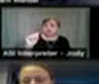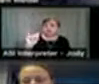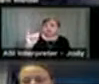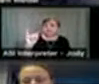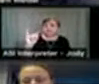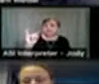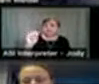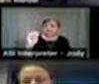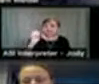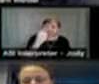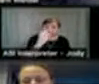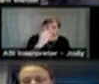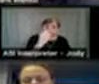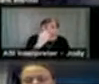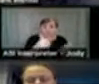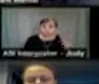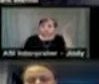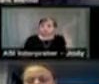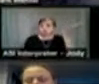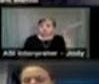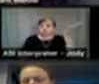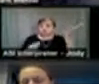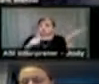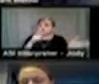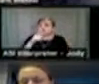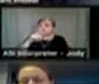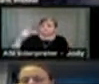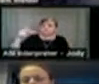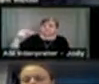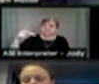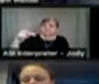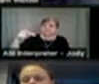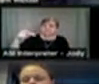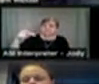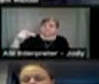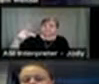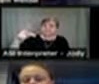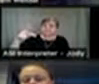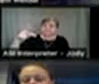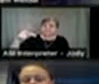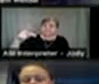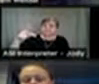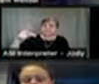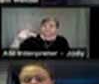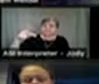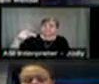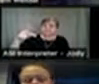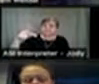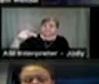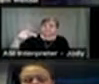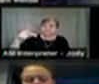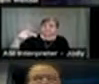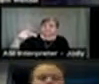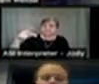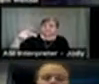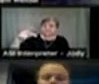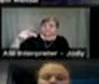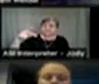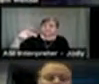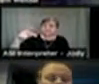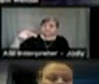that in the form of a motion. Is there a second? Seconded by second. Mr. Weldy. For purposes of discussion. Hold on, I gotta write this down.